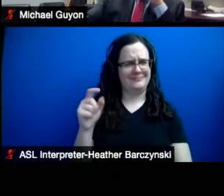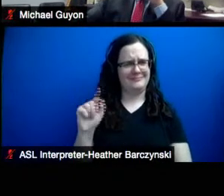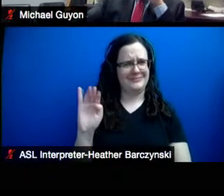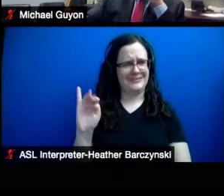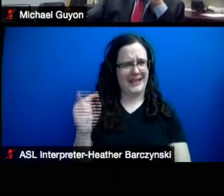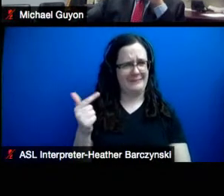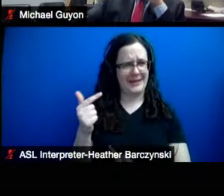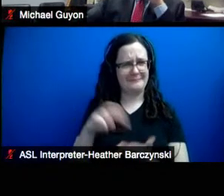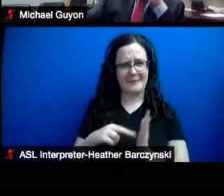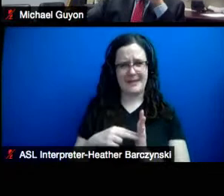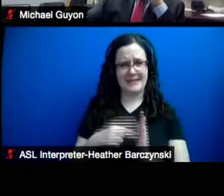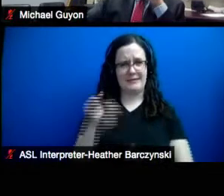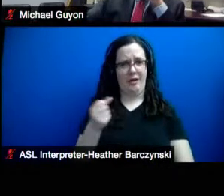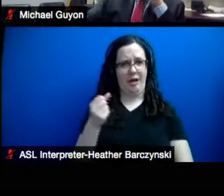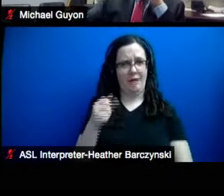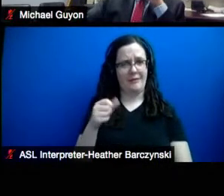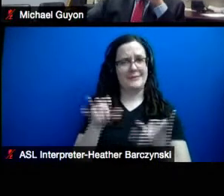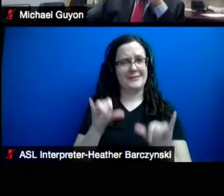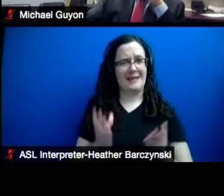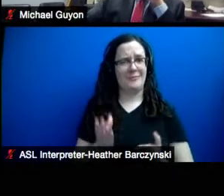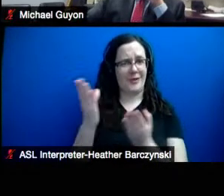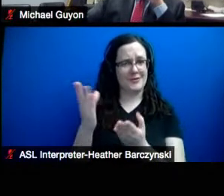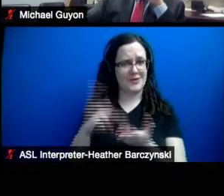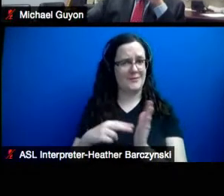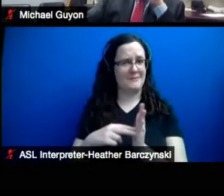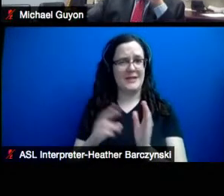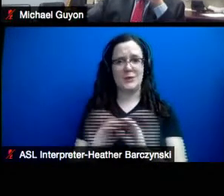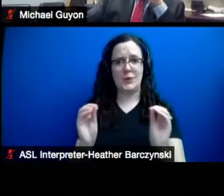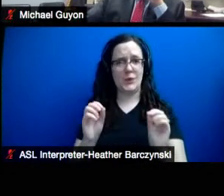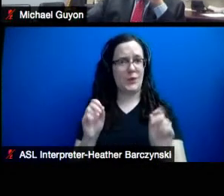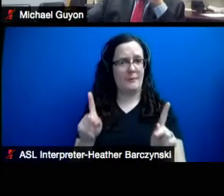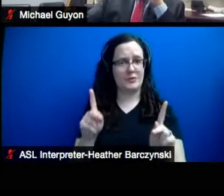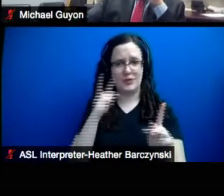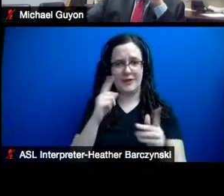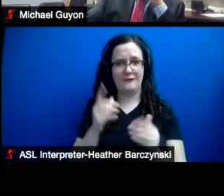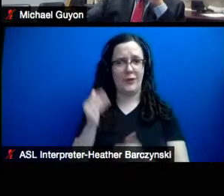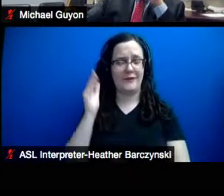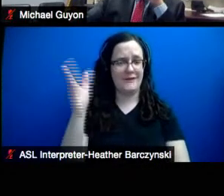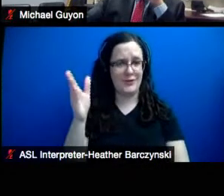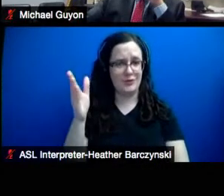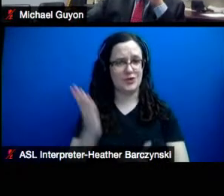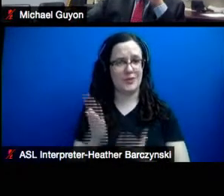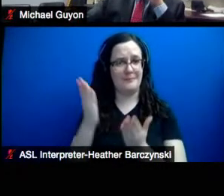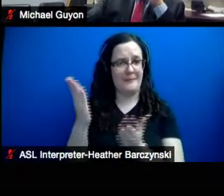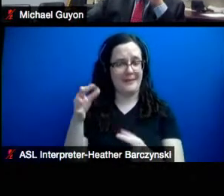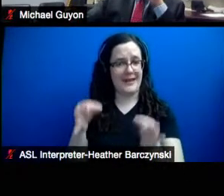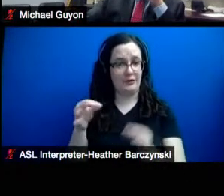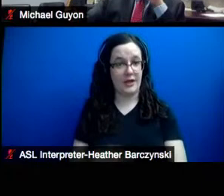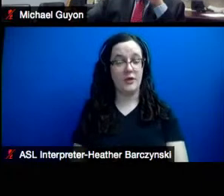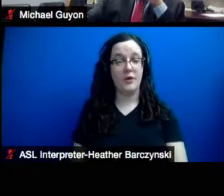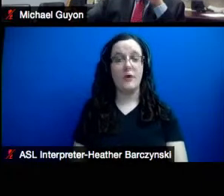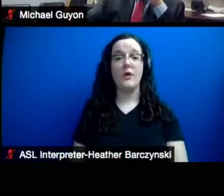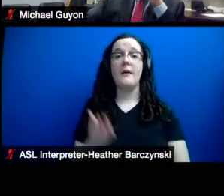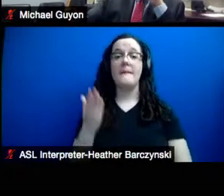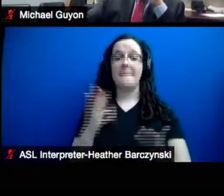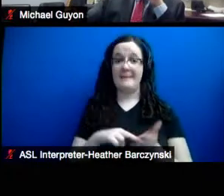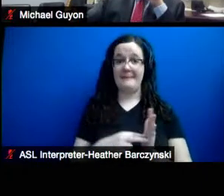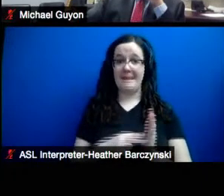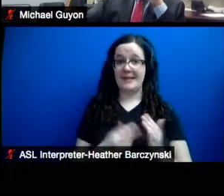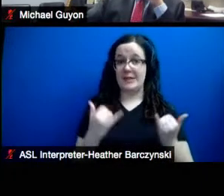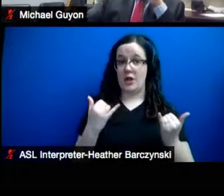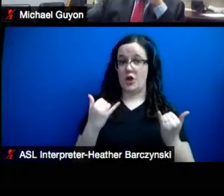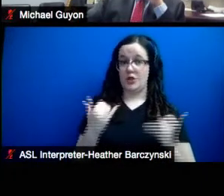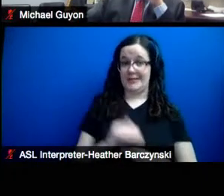an opportunity for a future public hearing. Or maybe it's voting down the proposed amendment